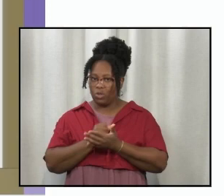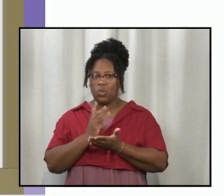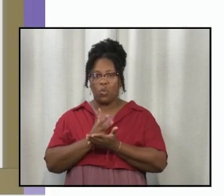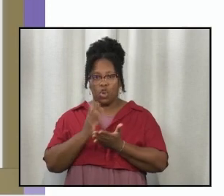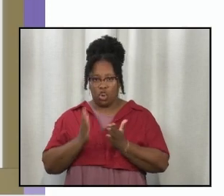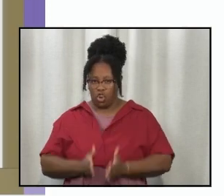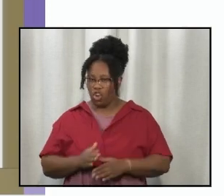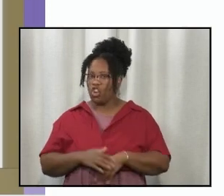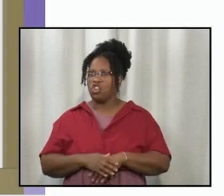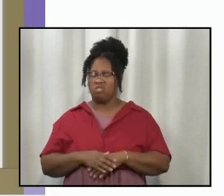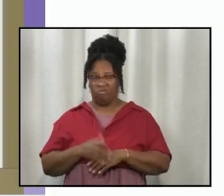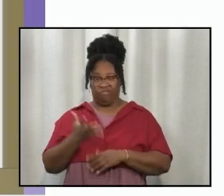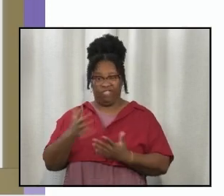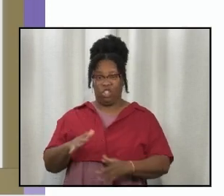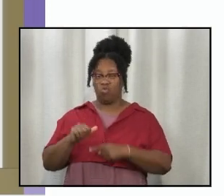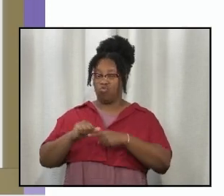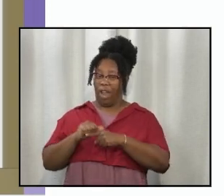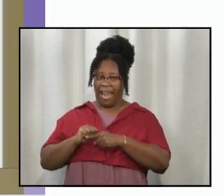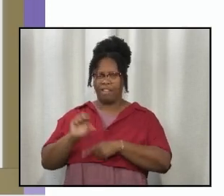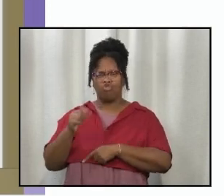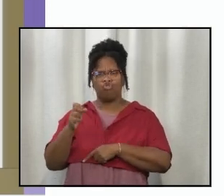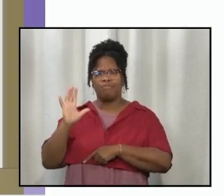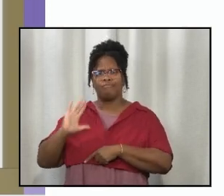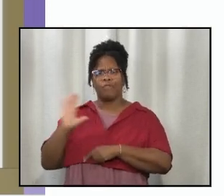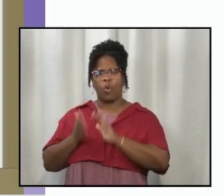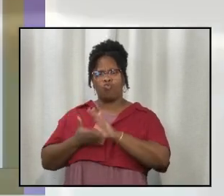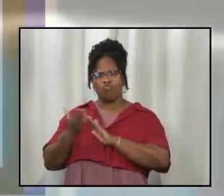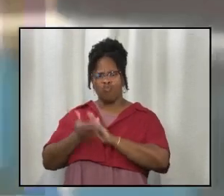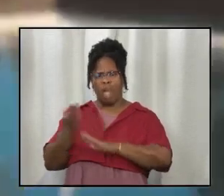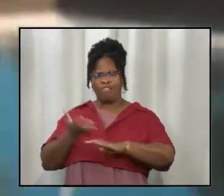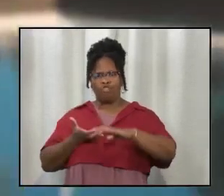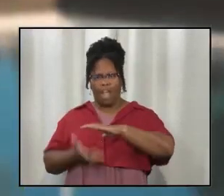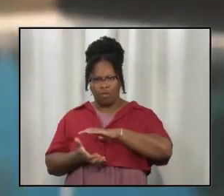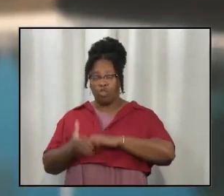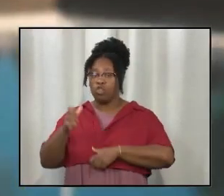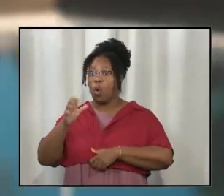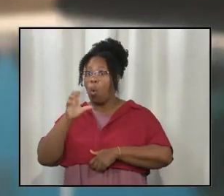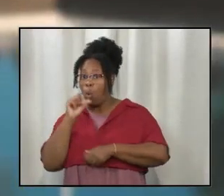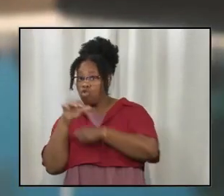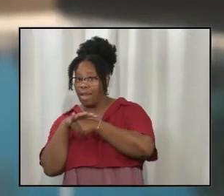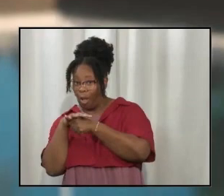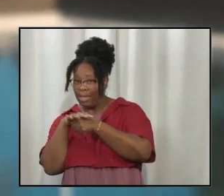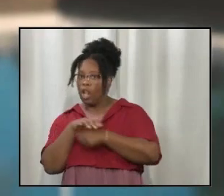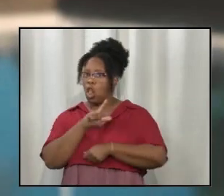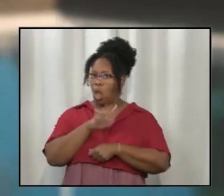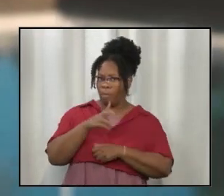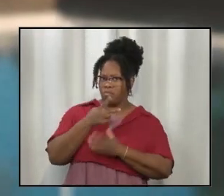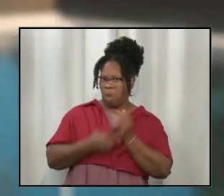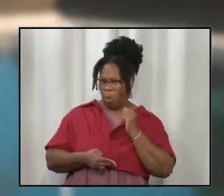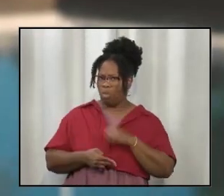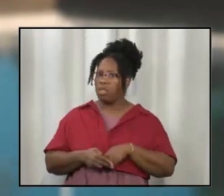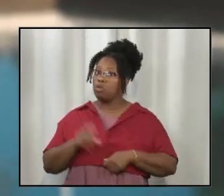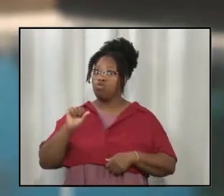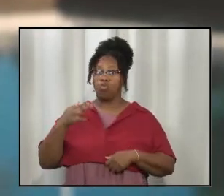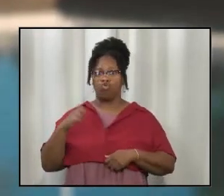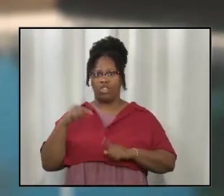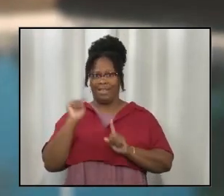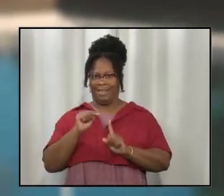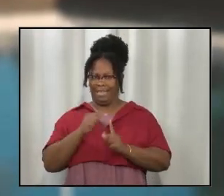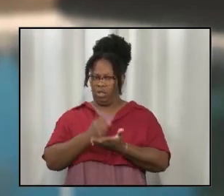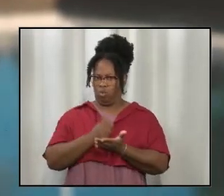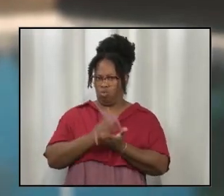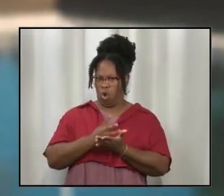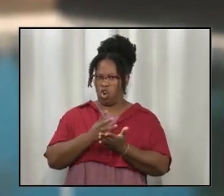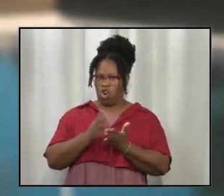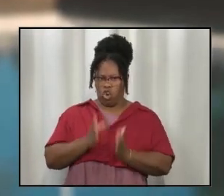a trained social worker. She's run shelters in Orange County and here in Long Beach. Mm-hmm. And so she's perfectly positioned. Obviously, we want to check the